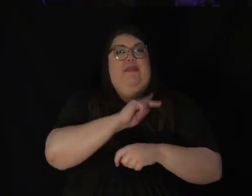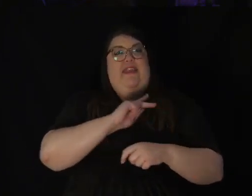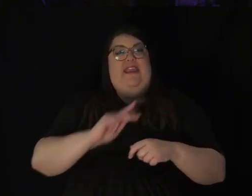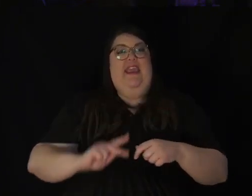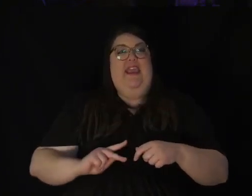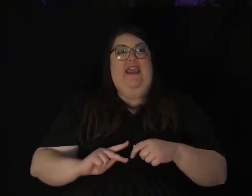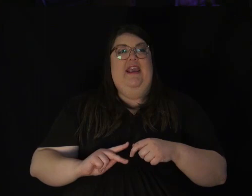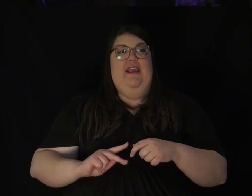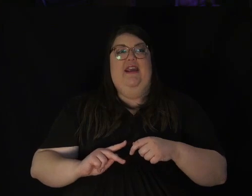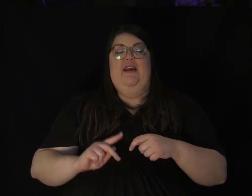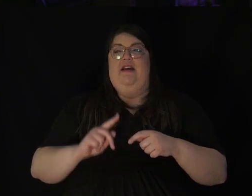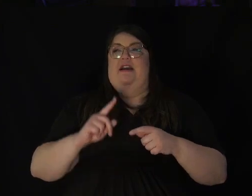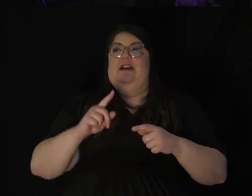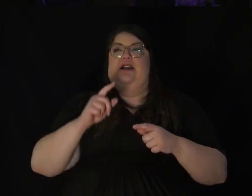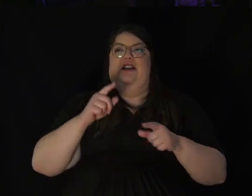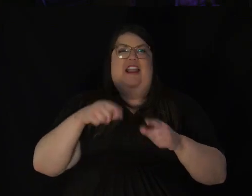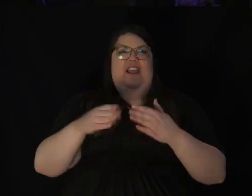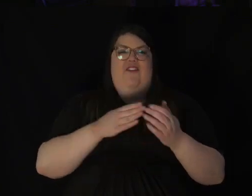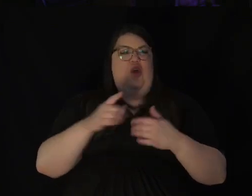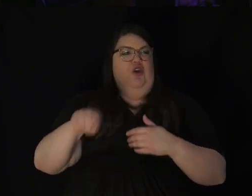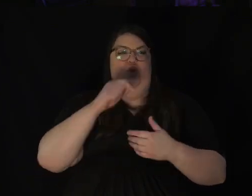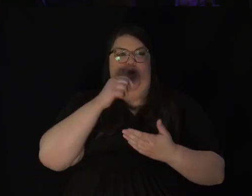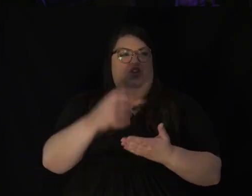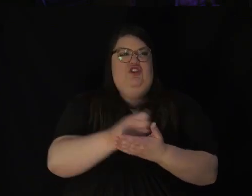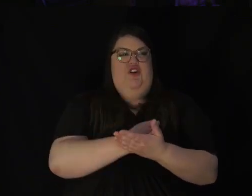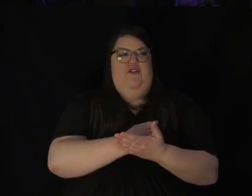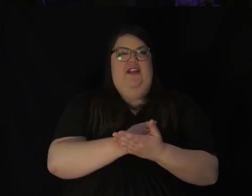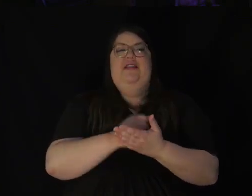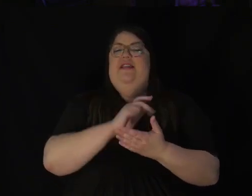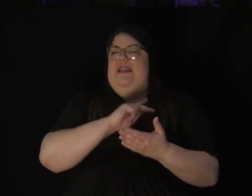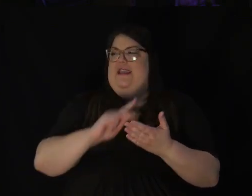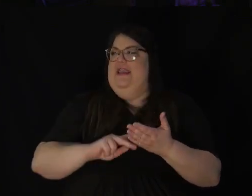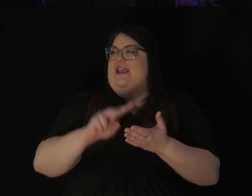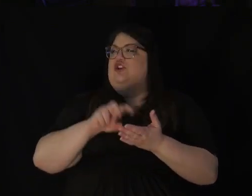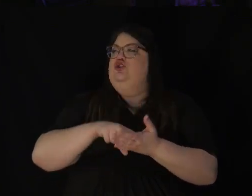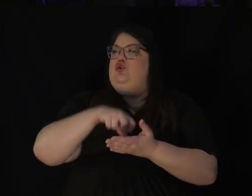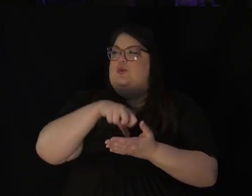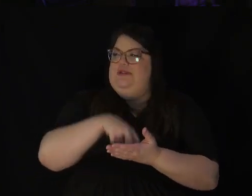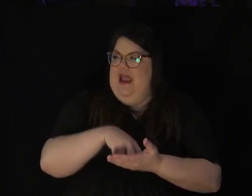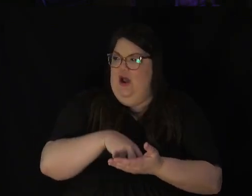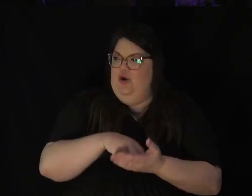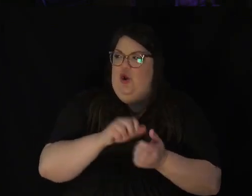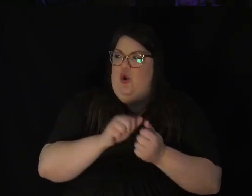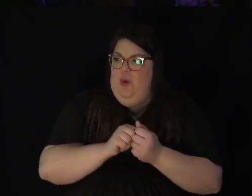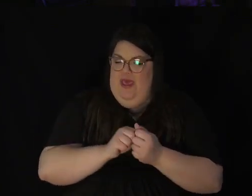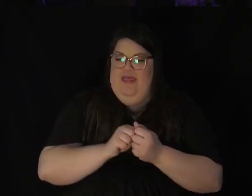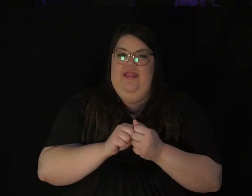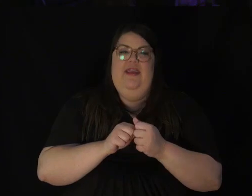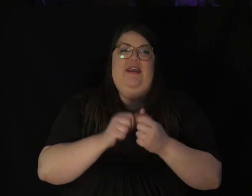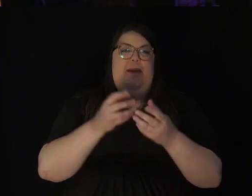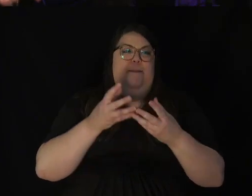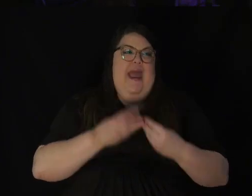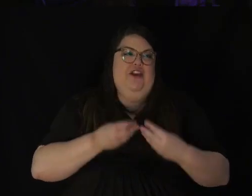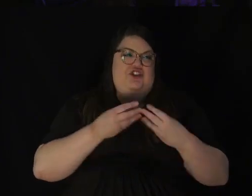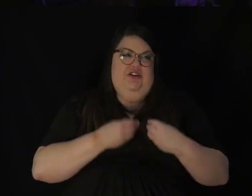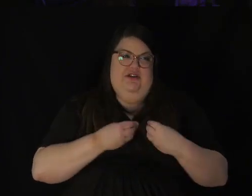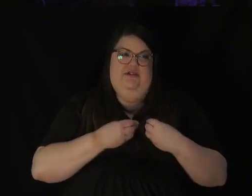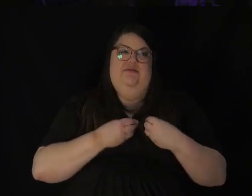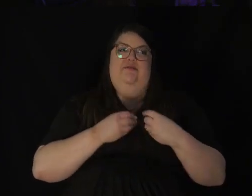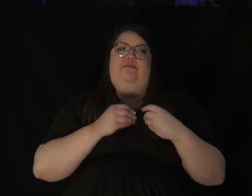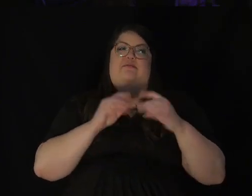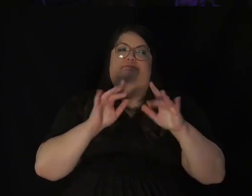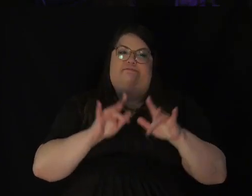gracious, undeserved way, the king stoops down in compassion and mercy and tenderness, and